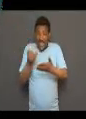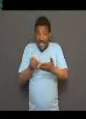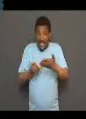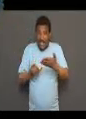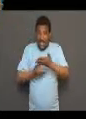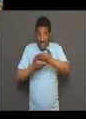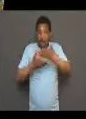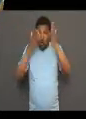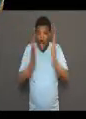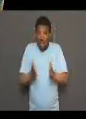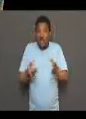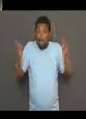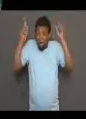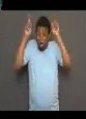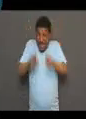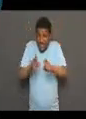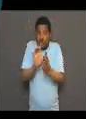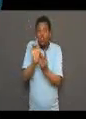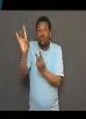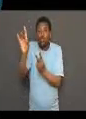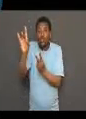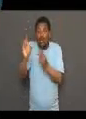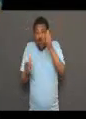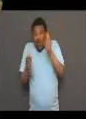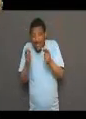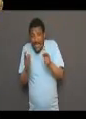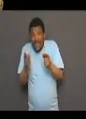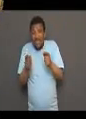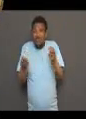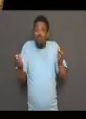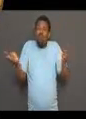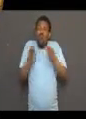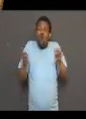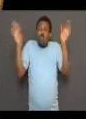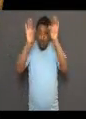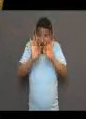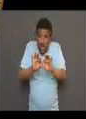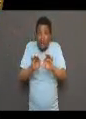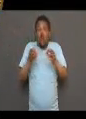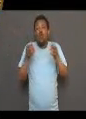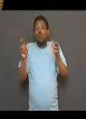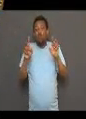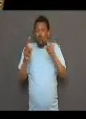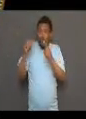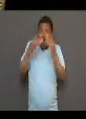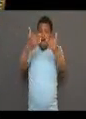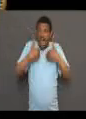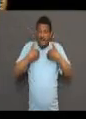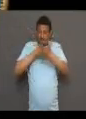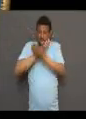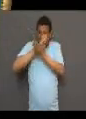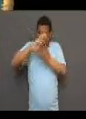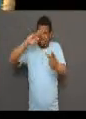Cartographers must choose whether it is most important to have accuracy